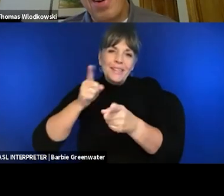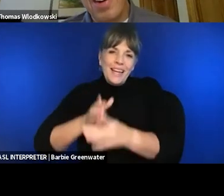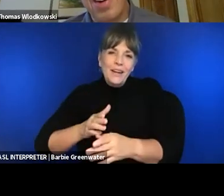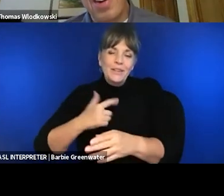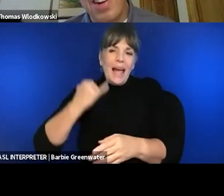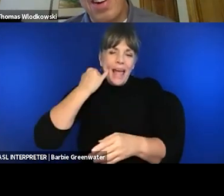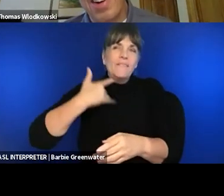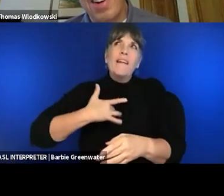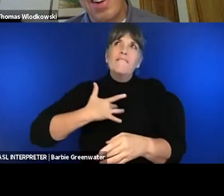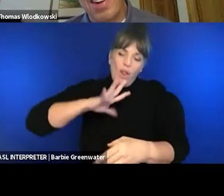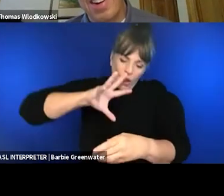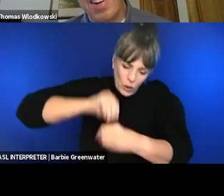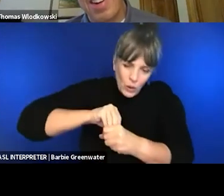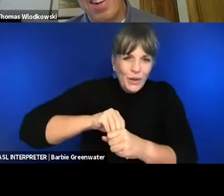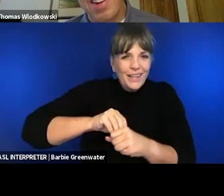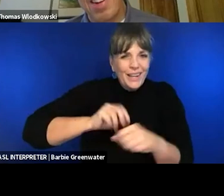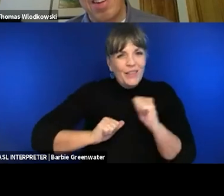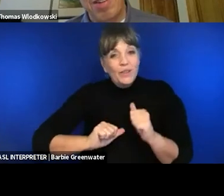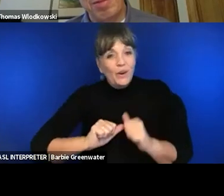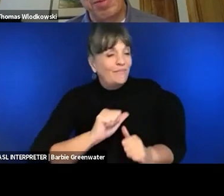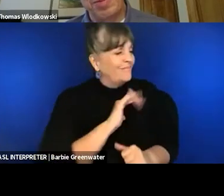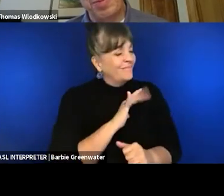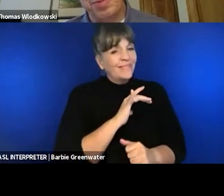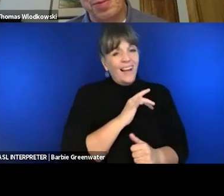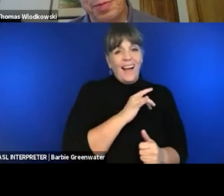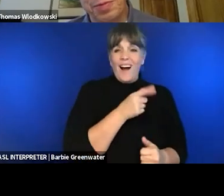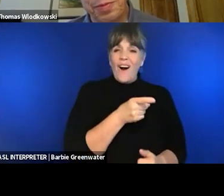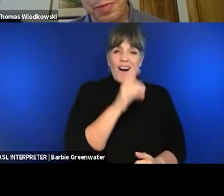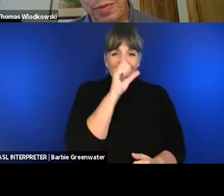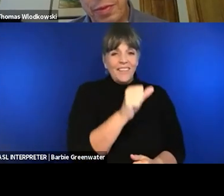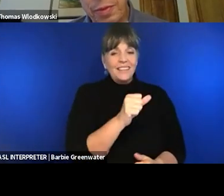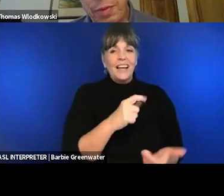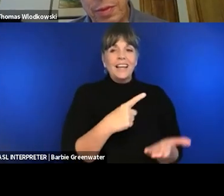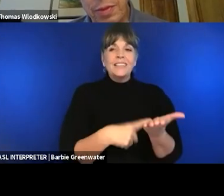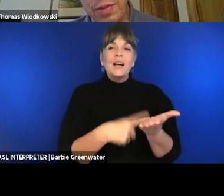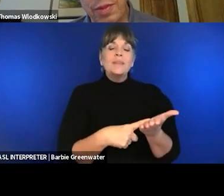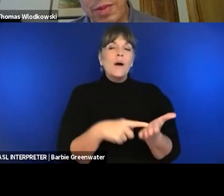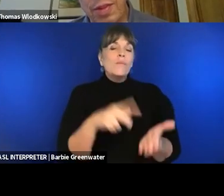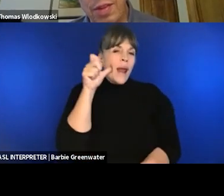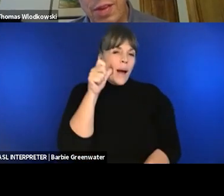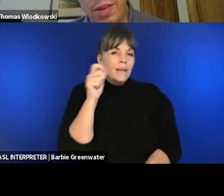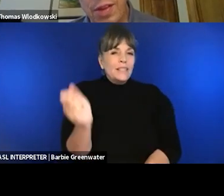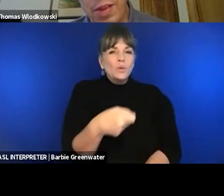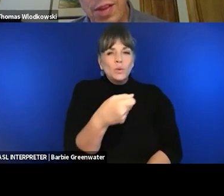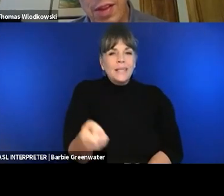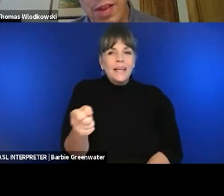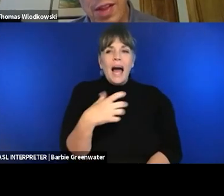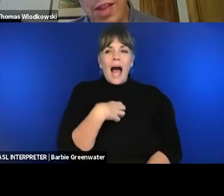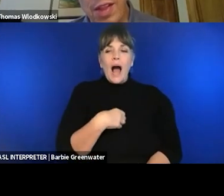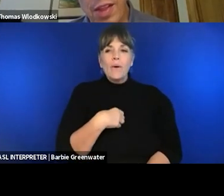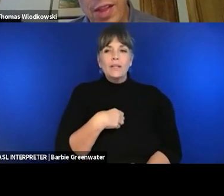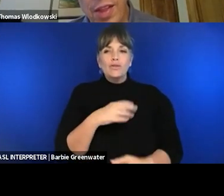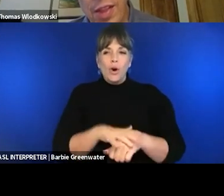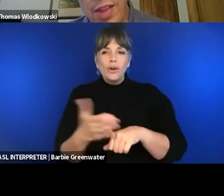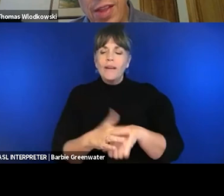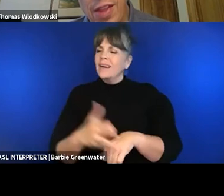very fascinating. Right. When I'm listening to tennis, sometimes I wish I could just, turn on and off different audio channels as well. Like,